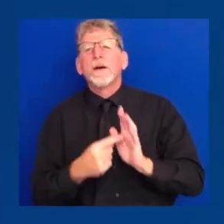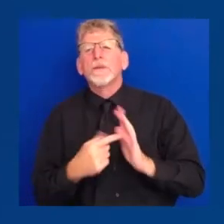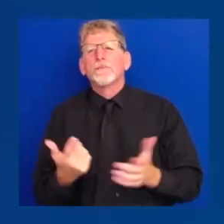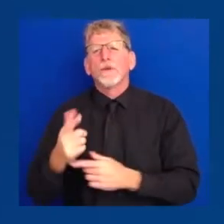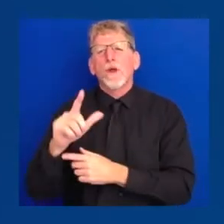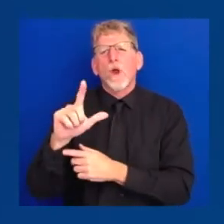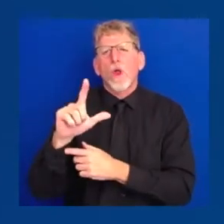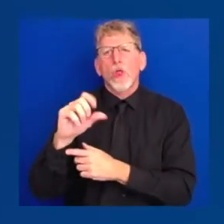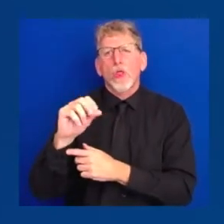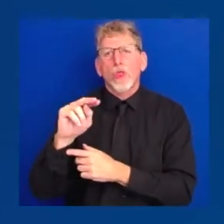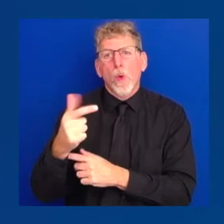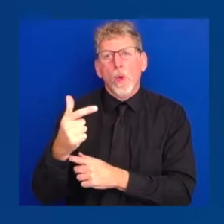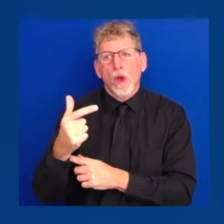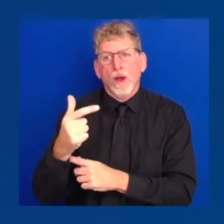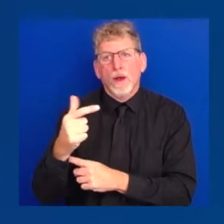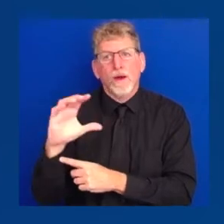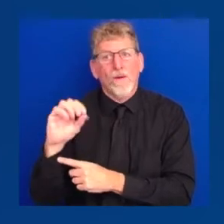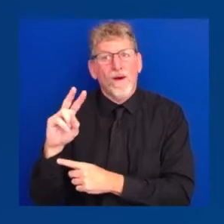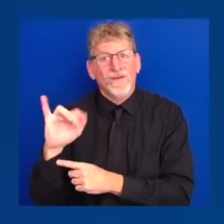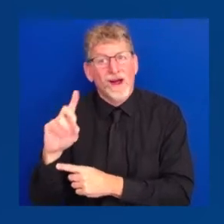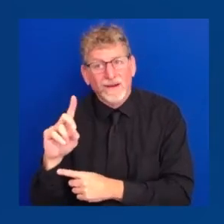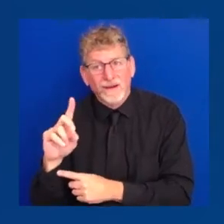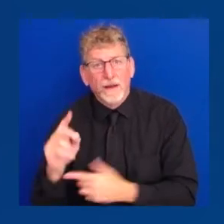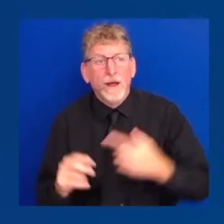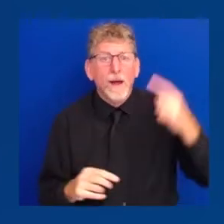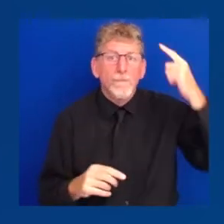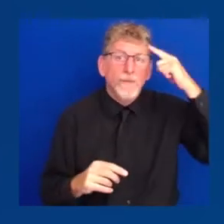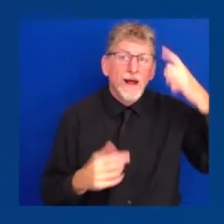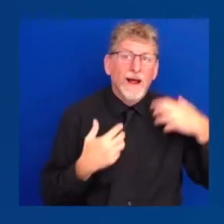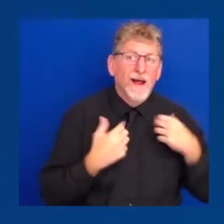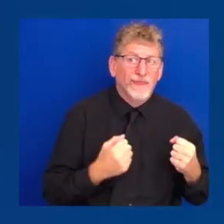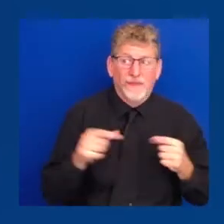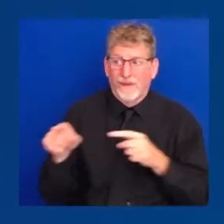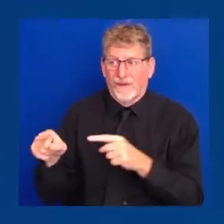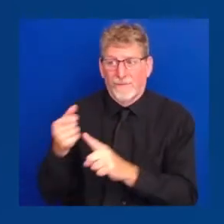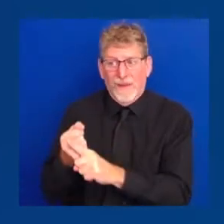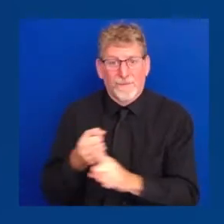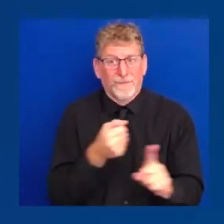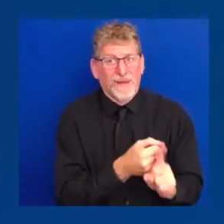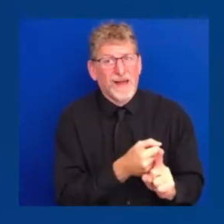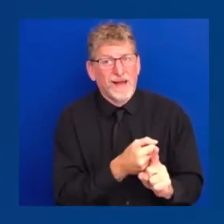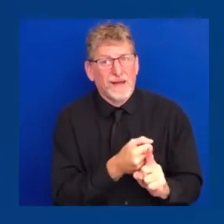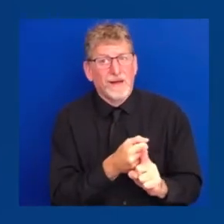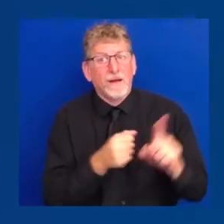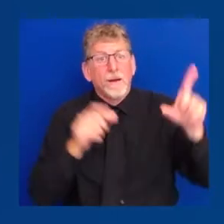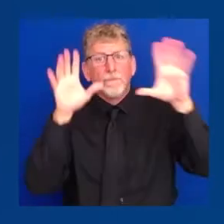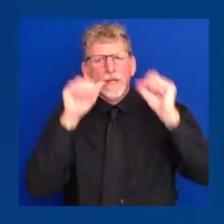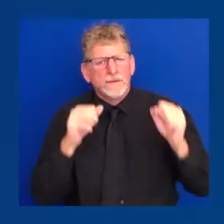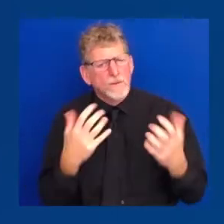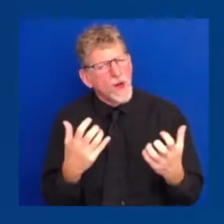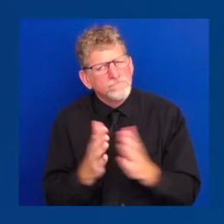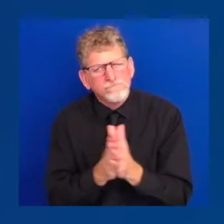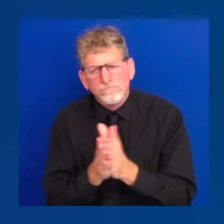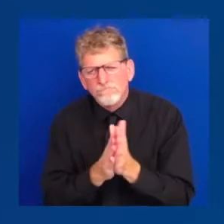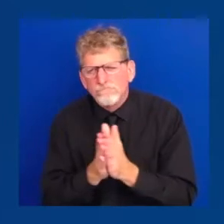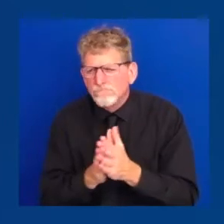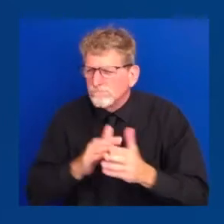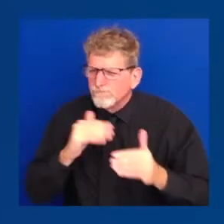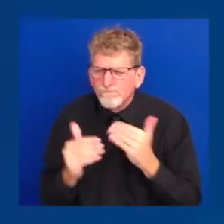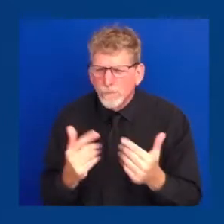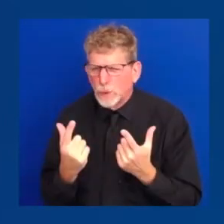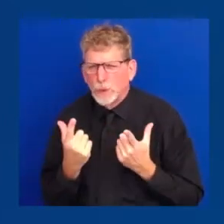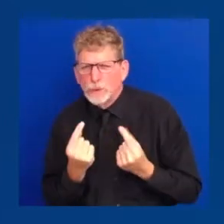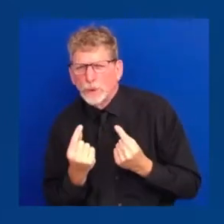his plan directs the federal government to accelerate its efforts to detect, prevent, and treat long COVID. Building on